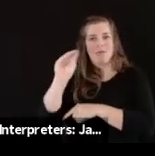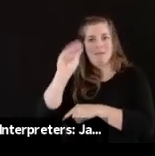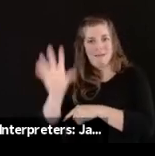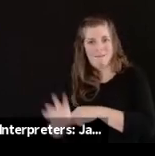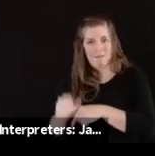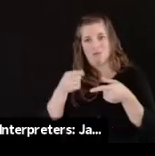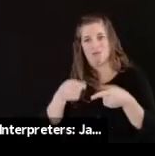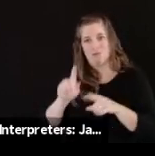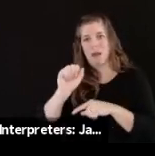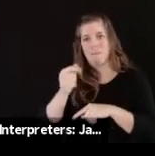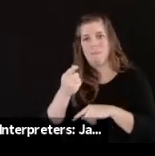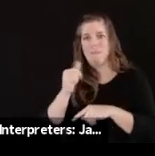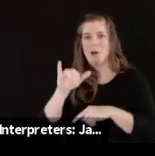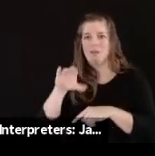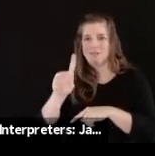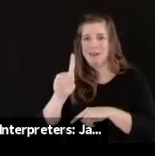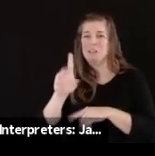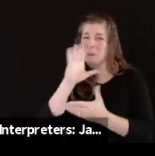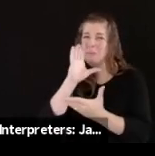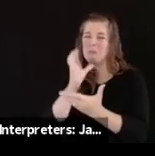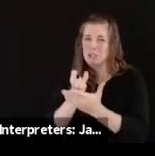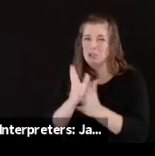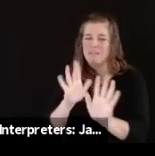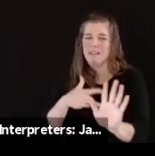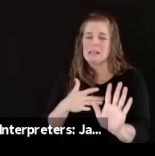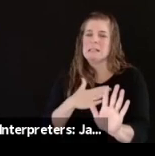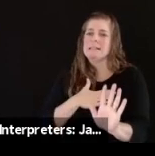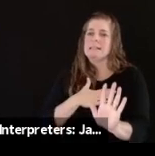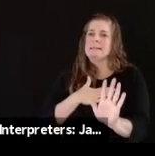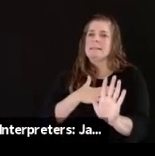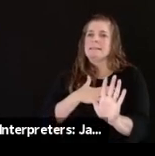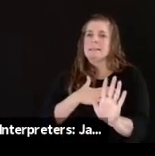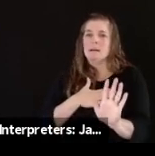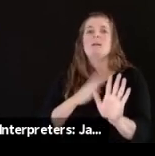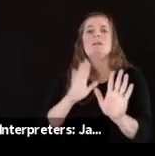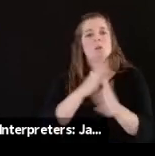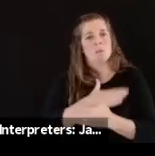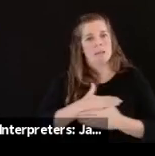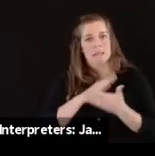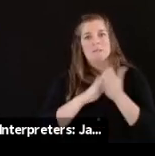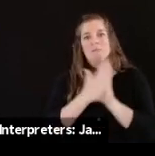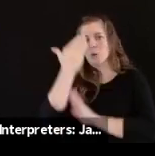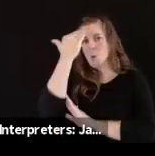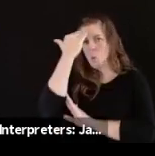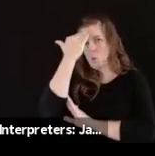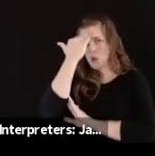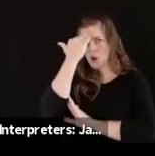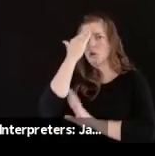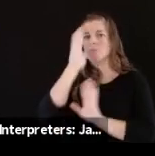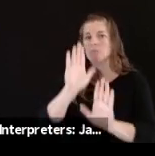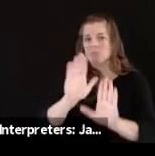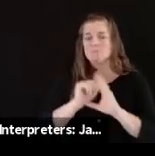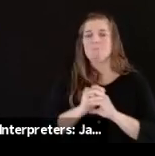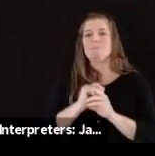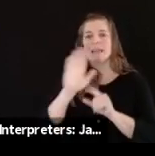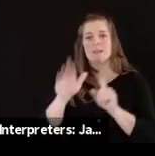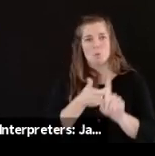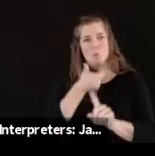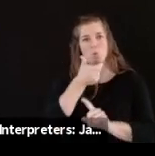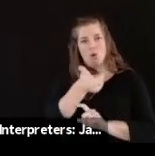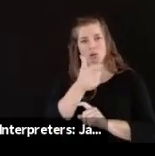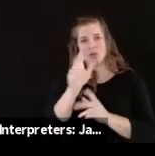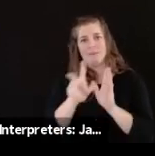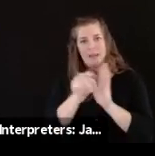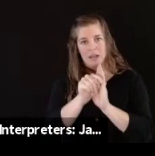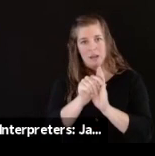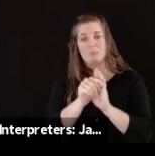apartheid, and that can be incredibly difficult to see. So I do ask that you be aware of that as you consume the content. Once again,